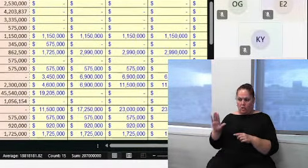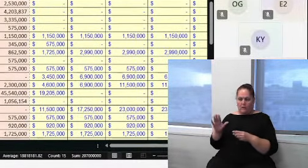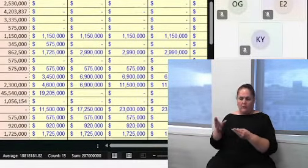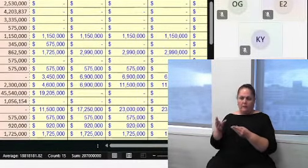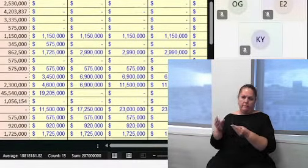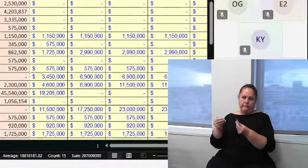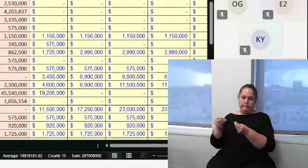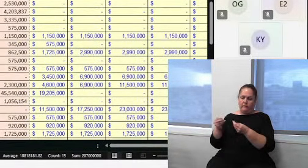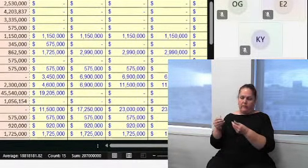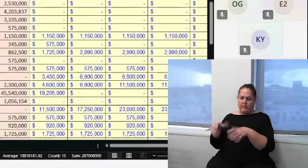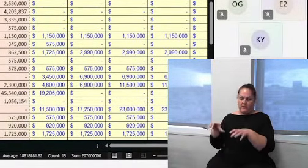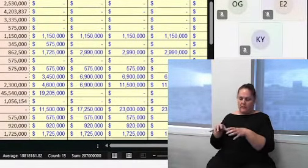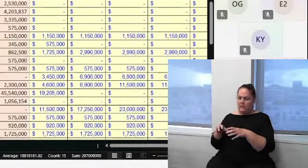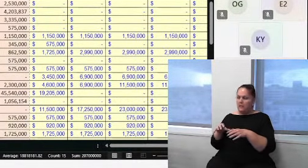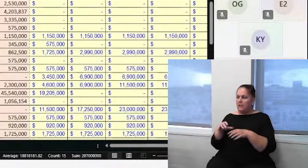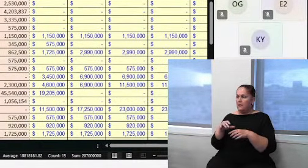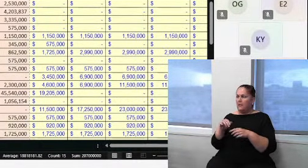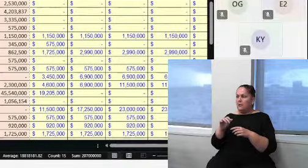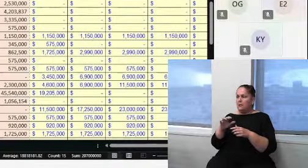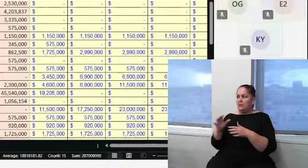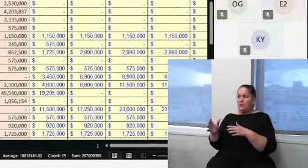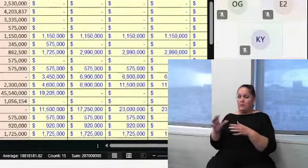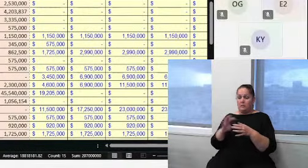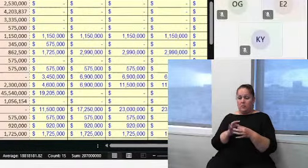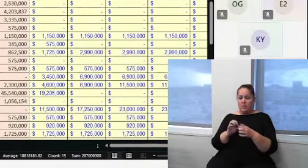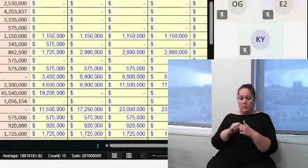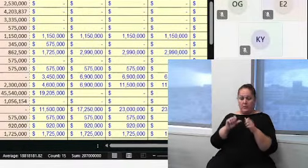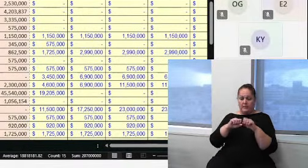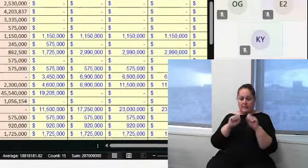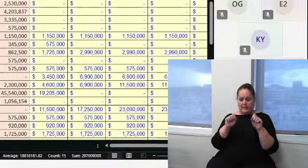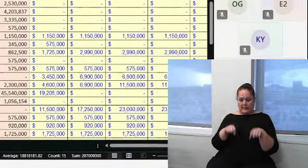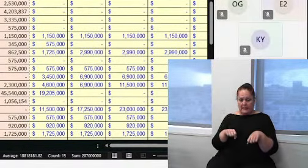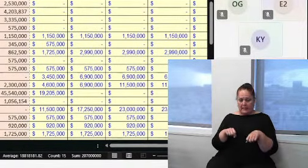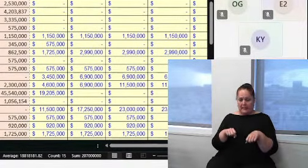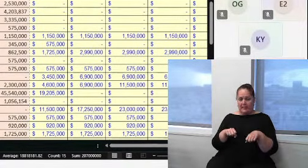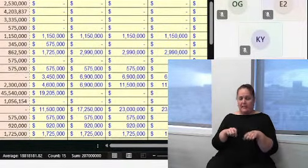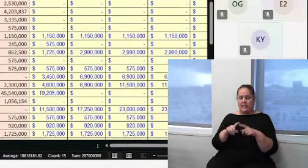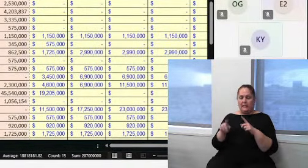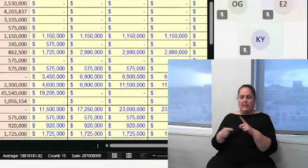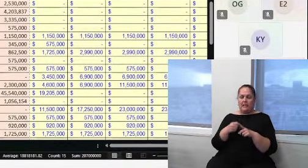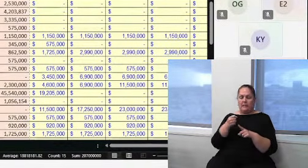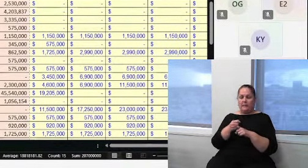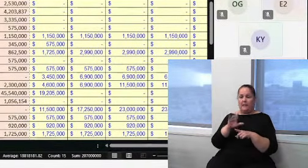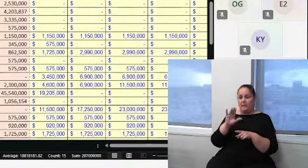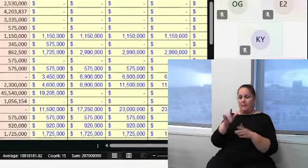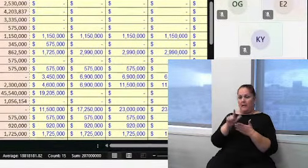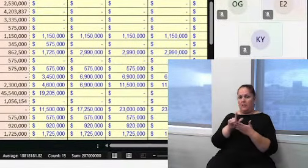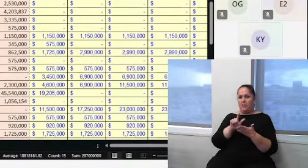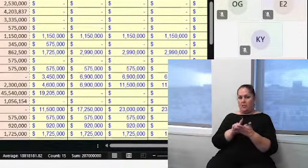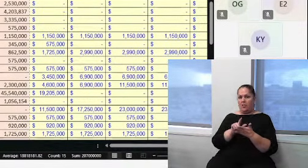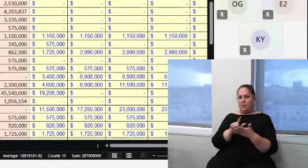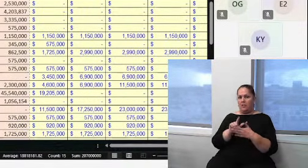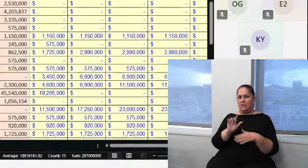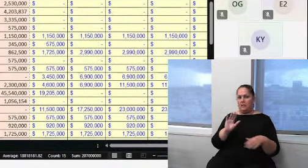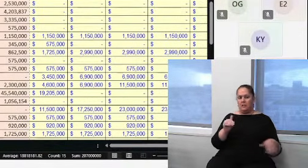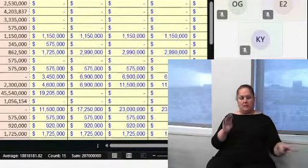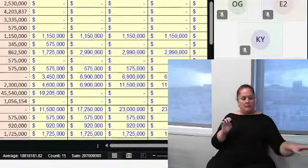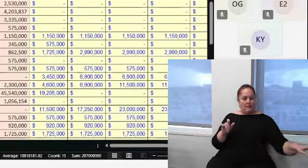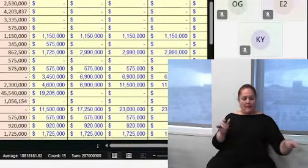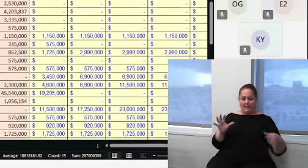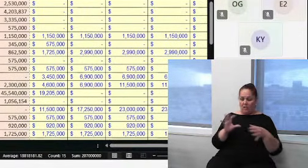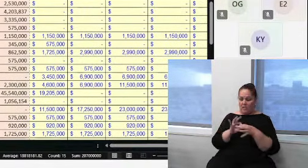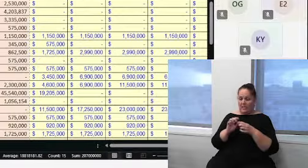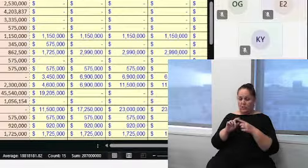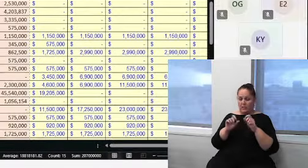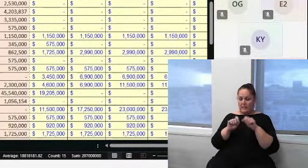their facilities that interconnects to the system that are impacted, and by law, that is automatic.